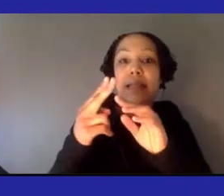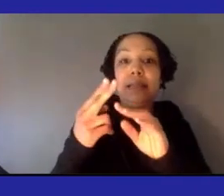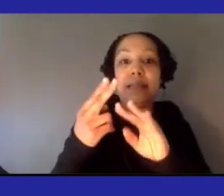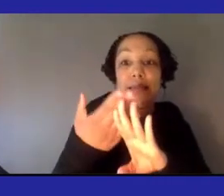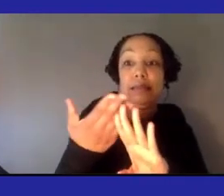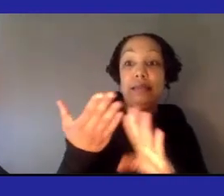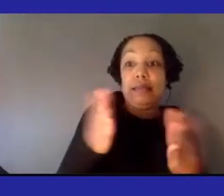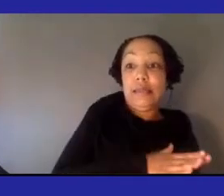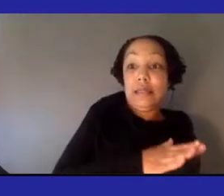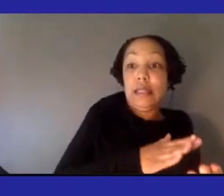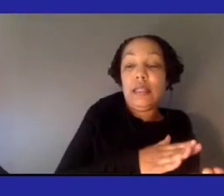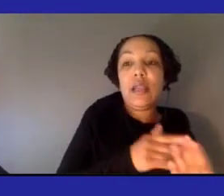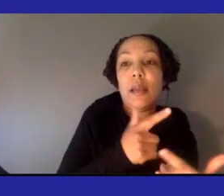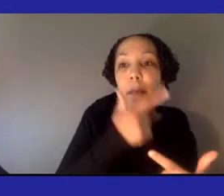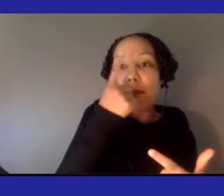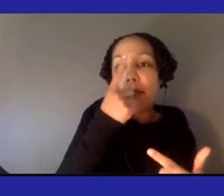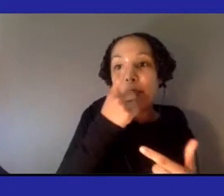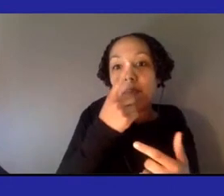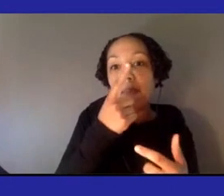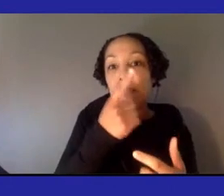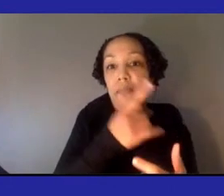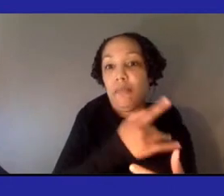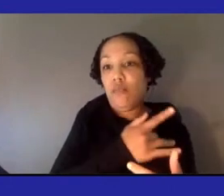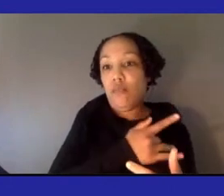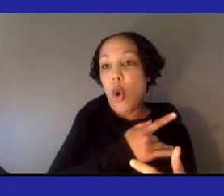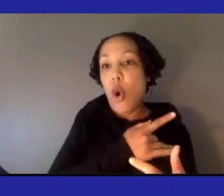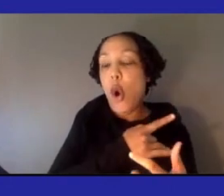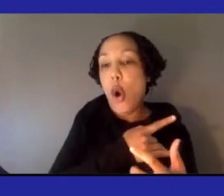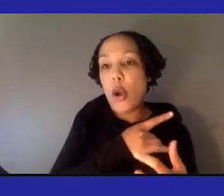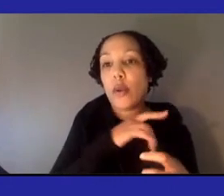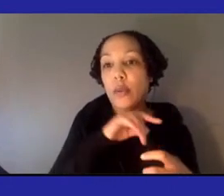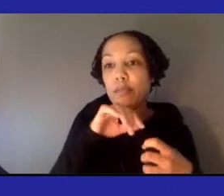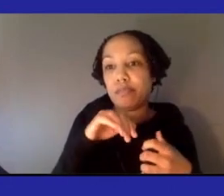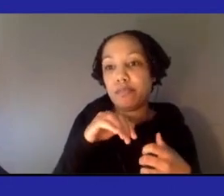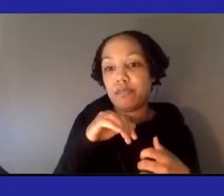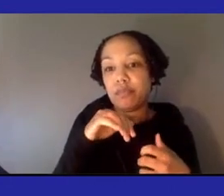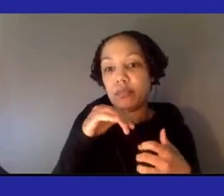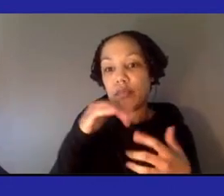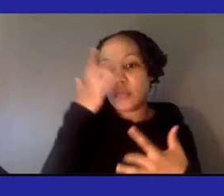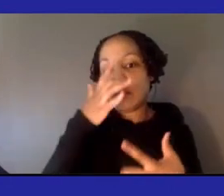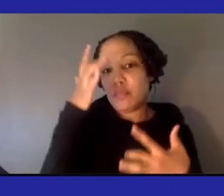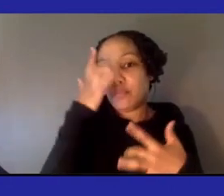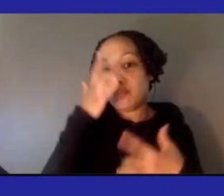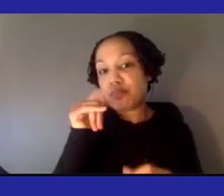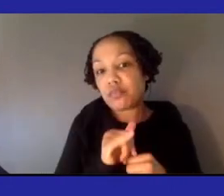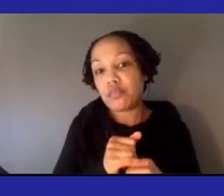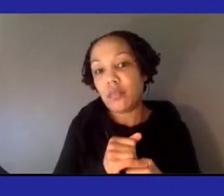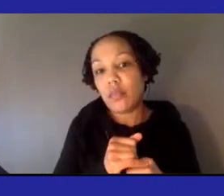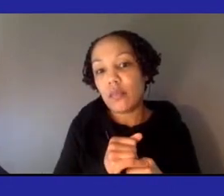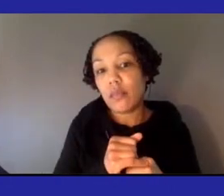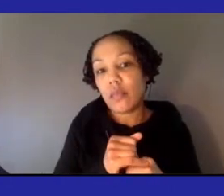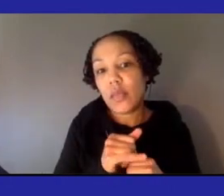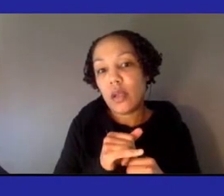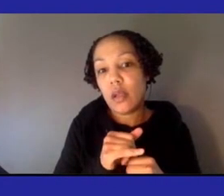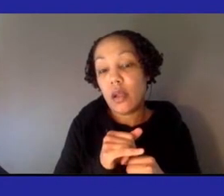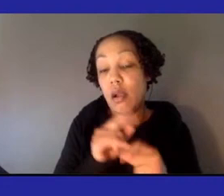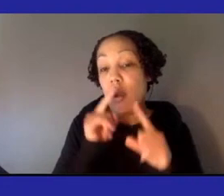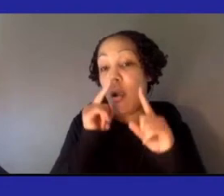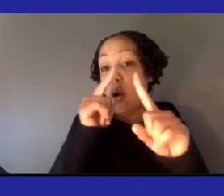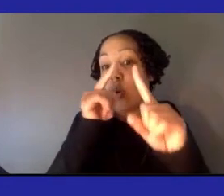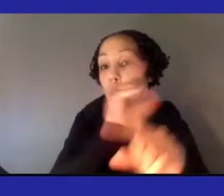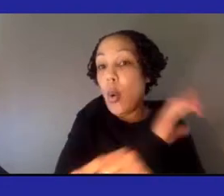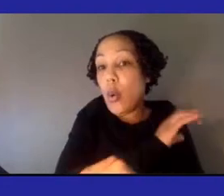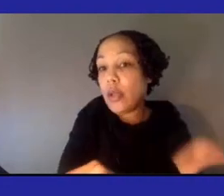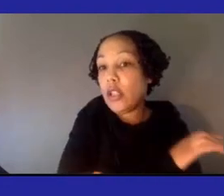first and foremost, along the lines of cardiovascular disease. So the premise of the Far Rockaway Clinic is to seek to fill this void, to be able to